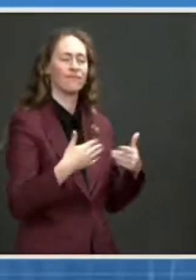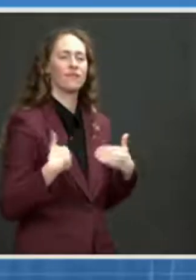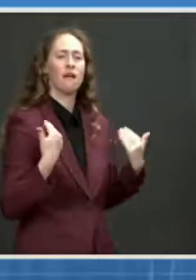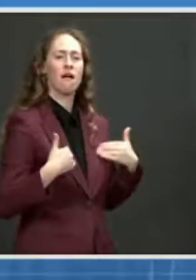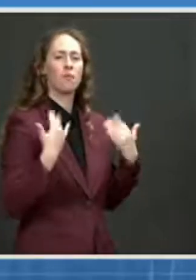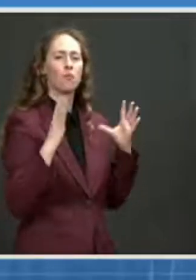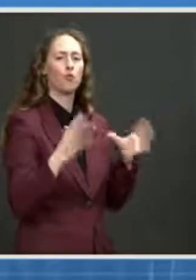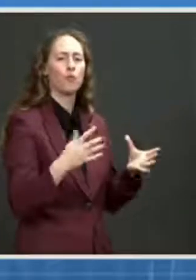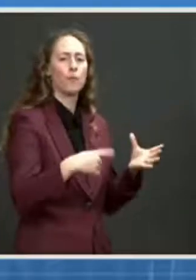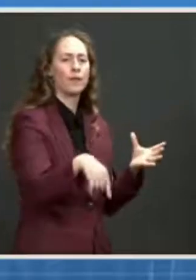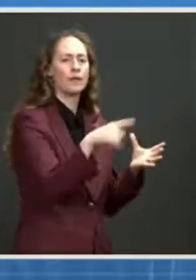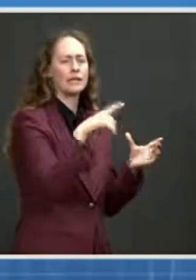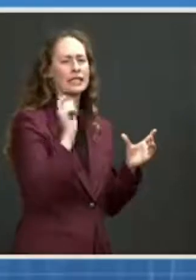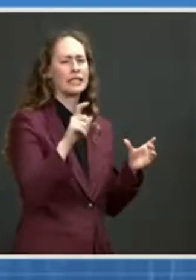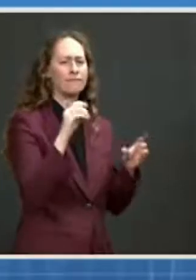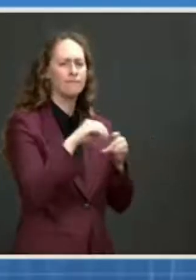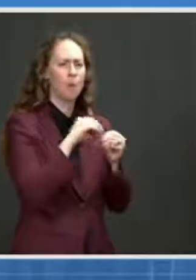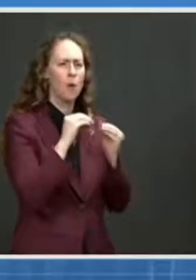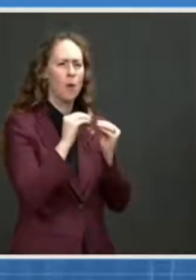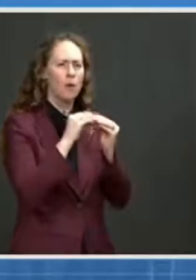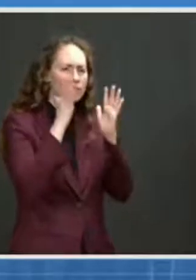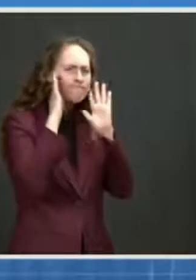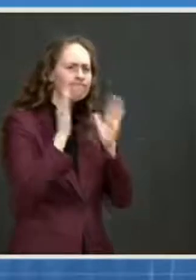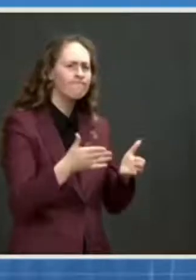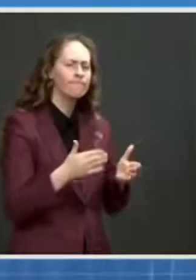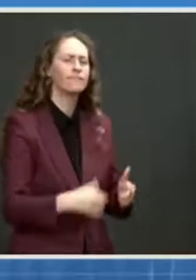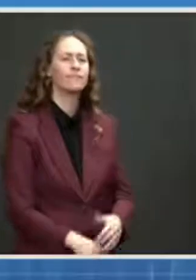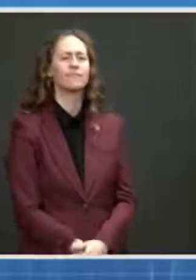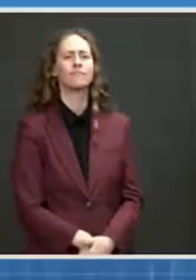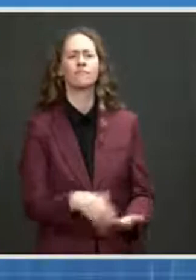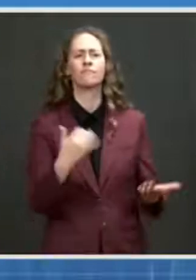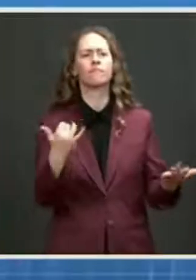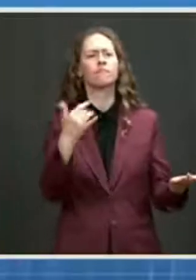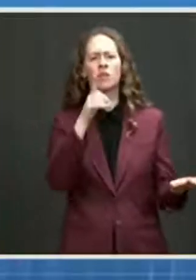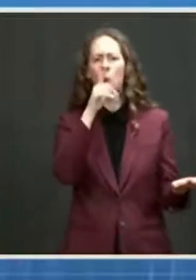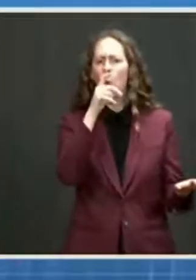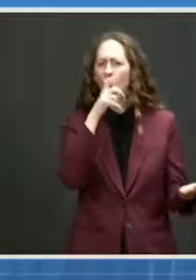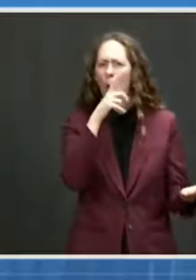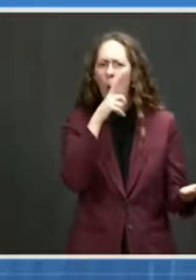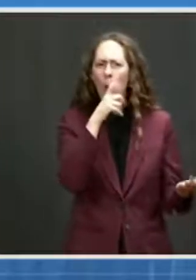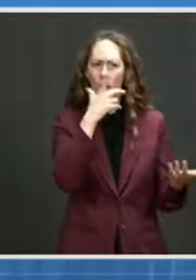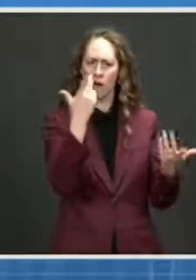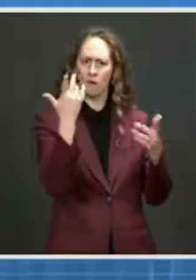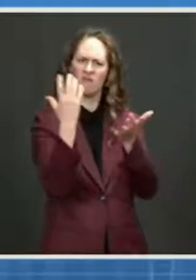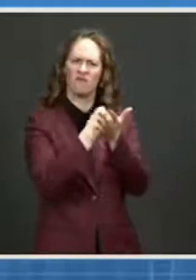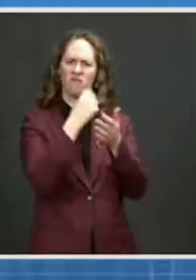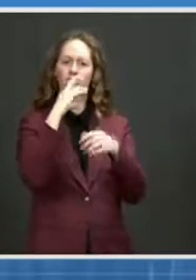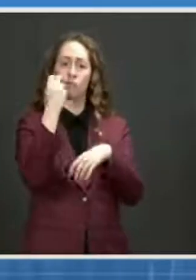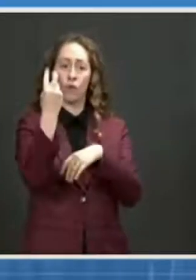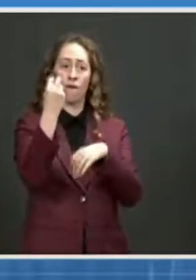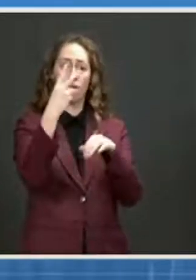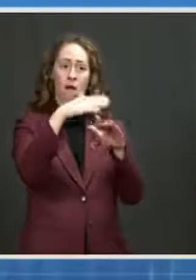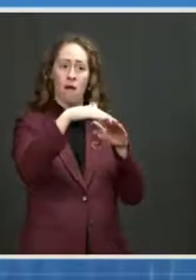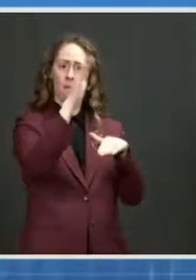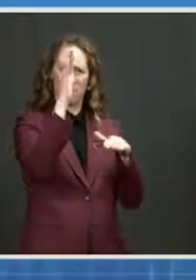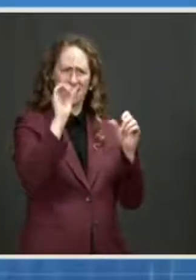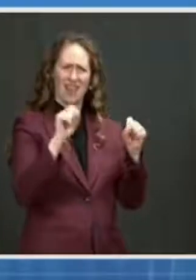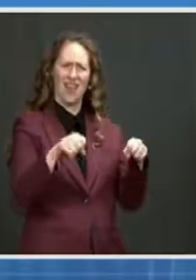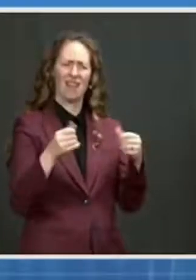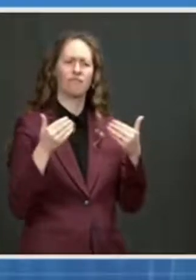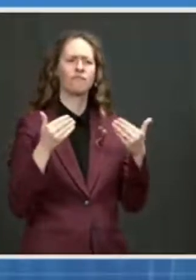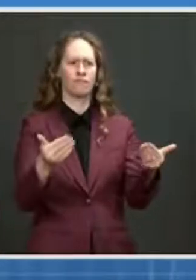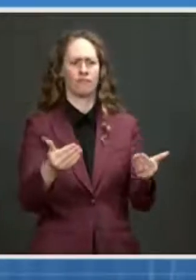for a vaccine, those that are age 12 and over, we have been able to vaccinate 50% of the